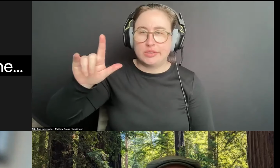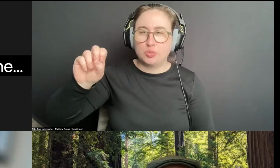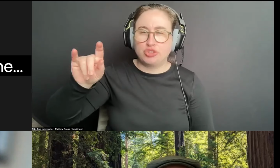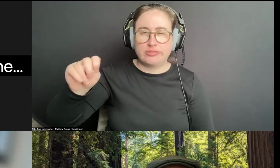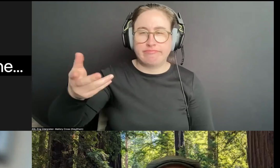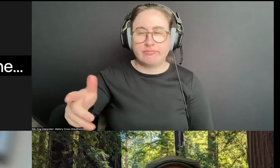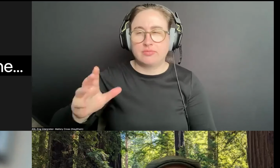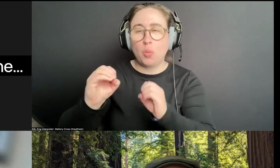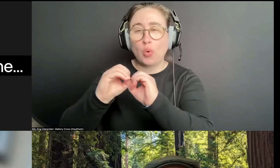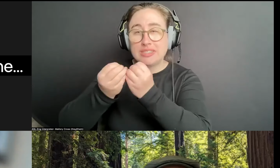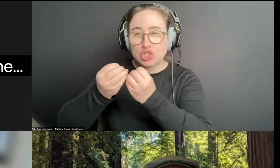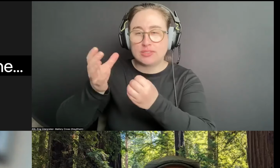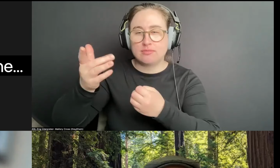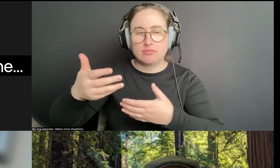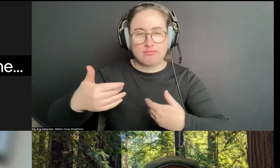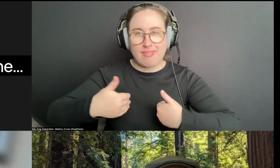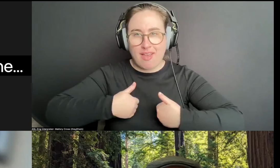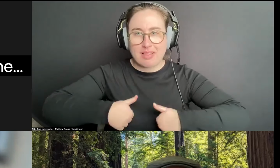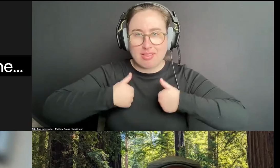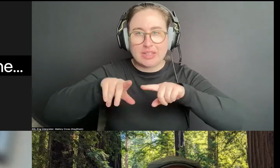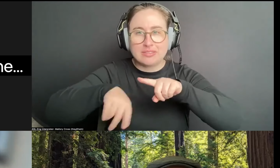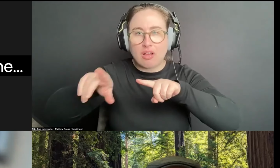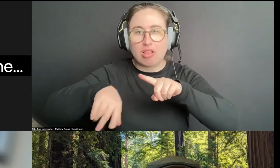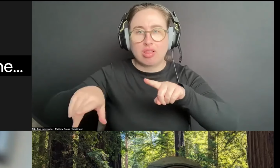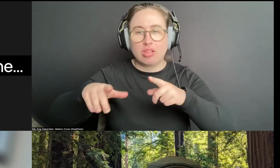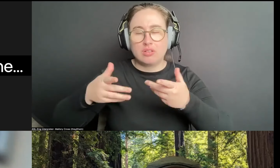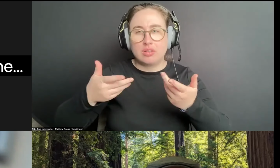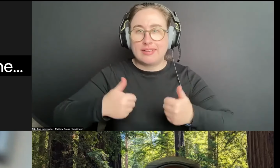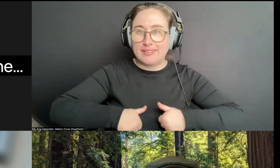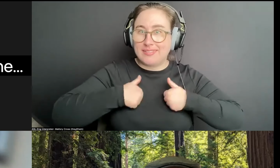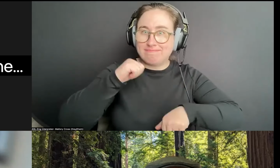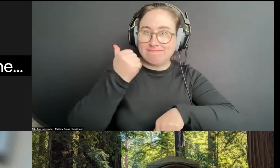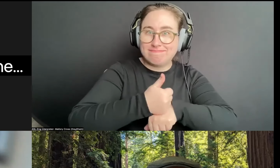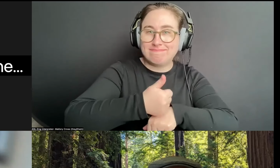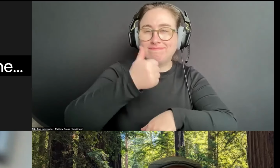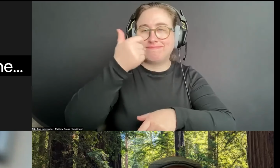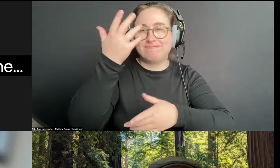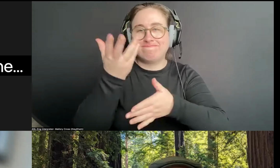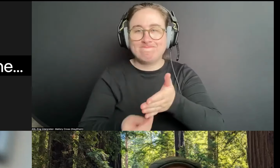Organizations live a life, they have a life cycle, they die, people die.